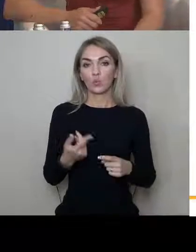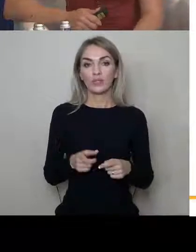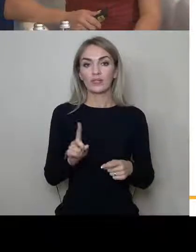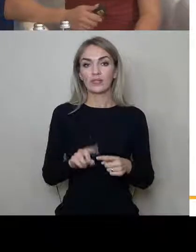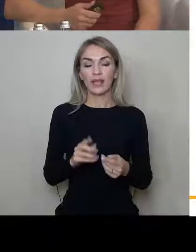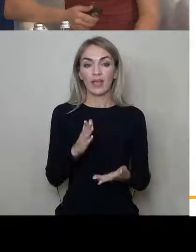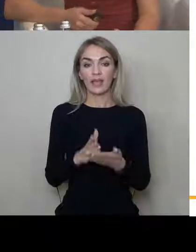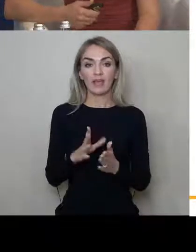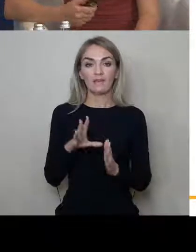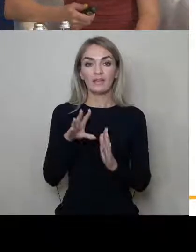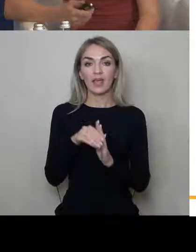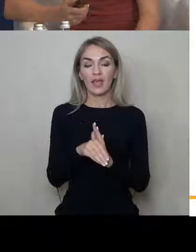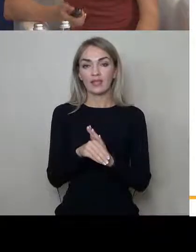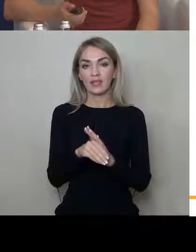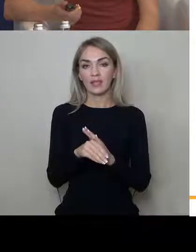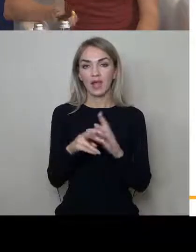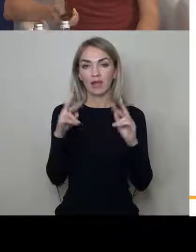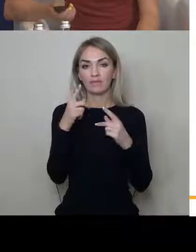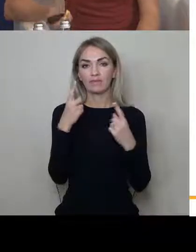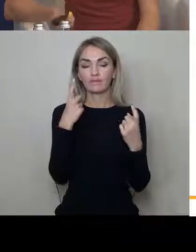talk about